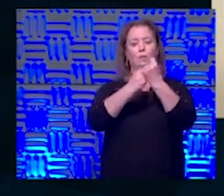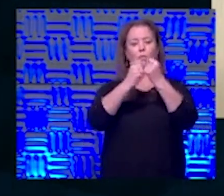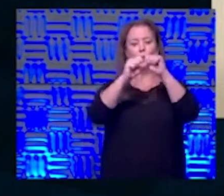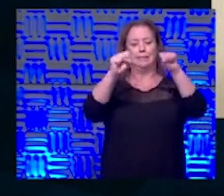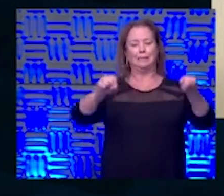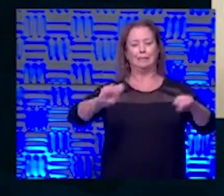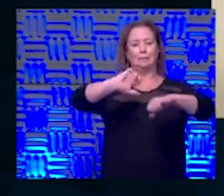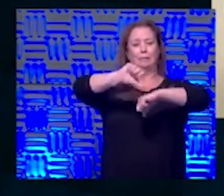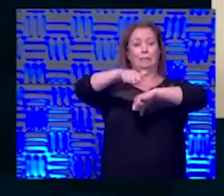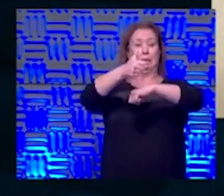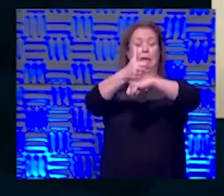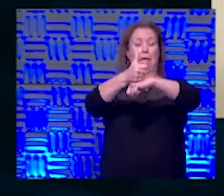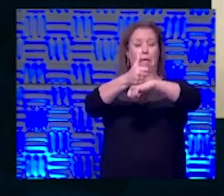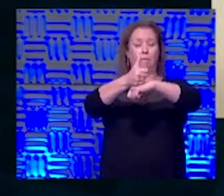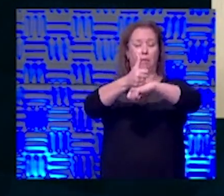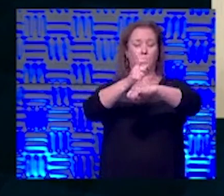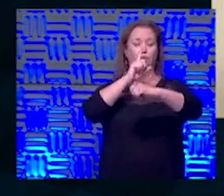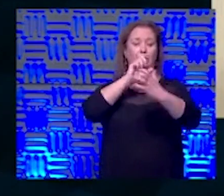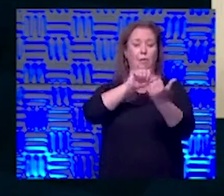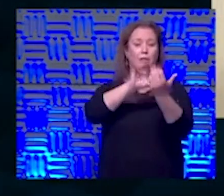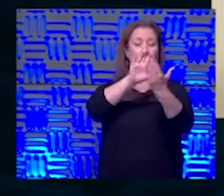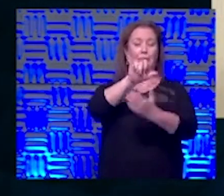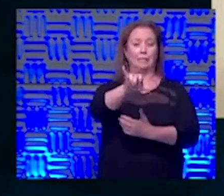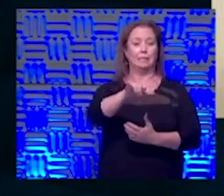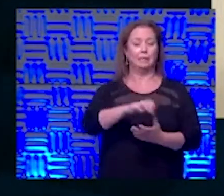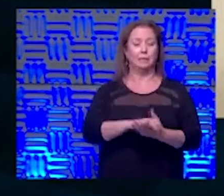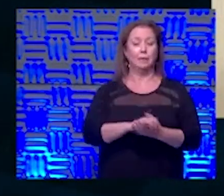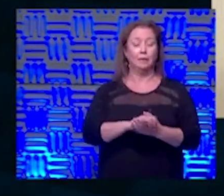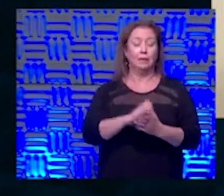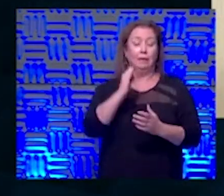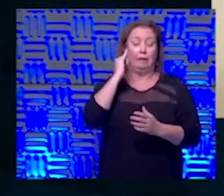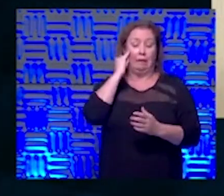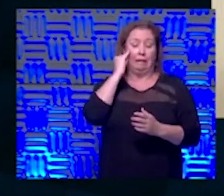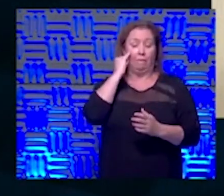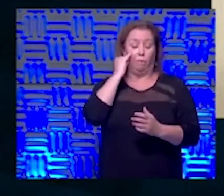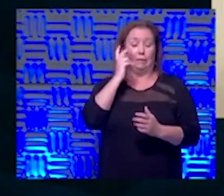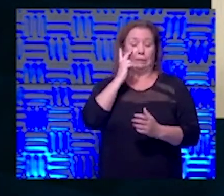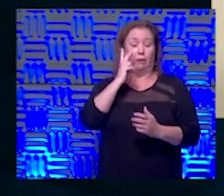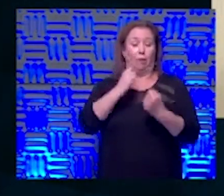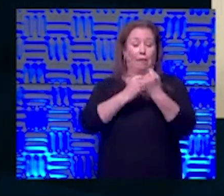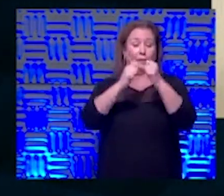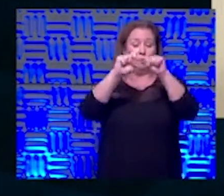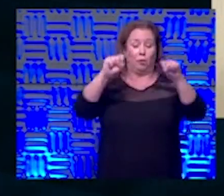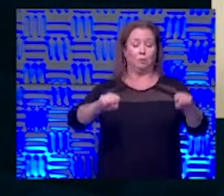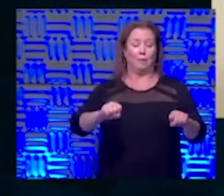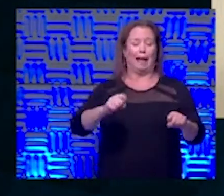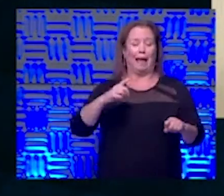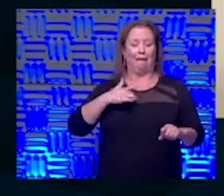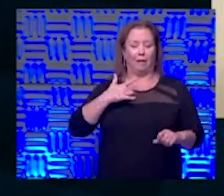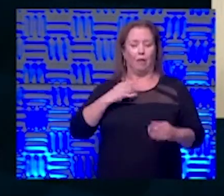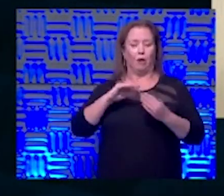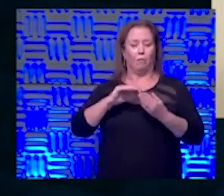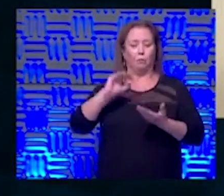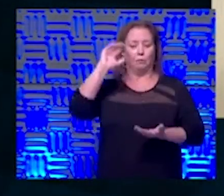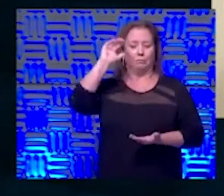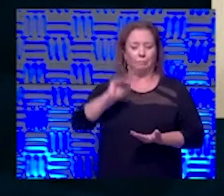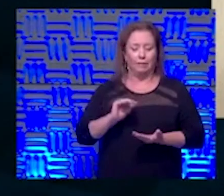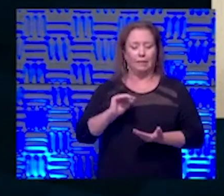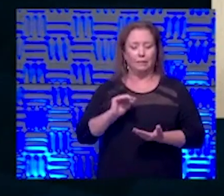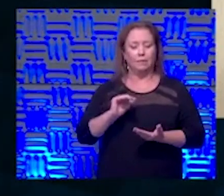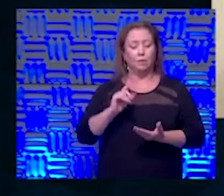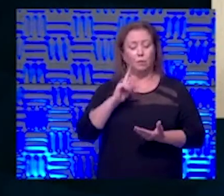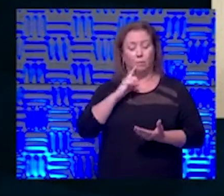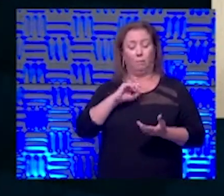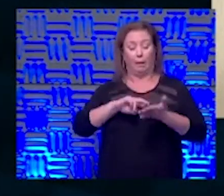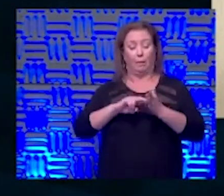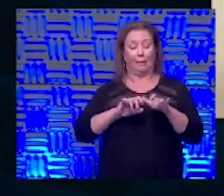place to really address this, because if we did, we would see our numbers, I think, drop tremendously, because we could all truly be home for a few months